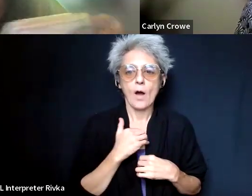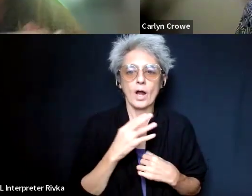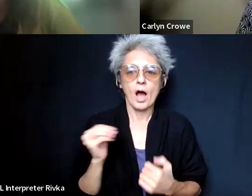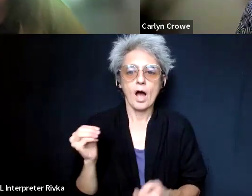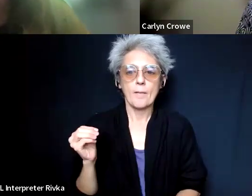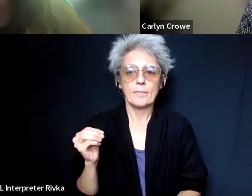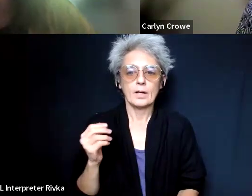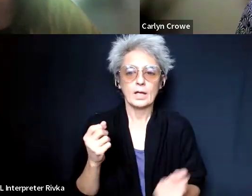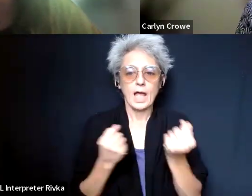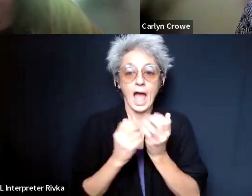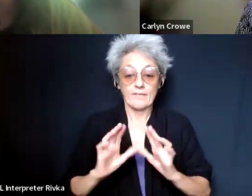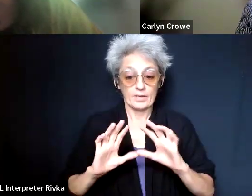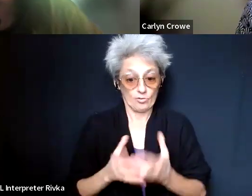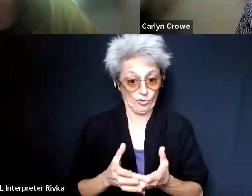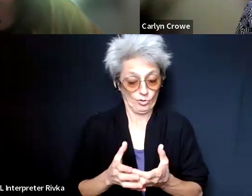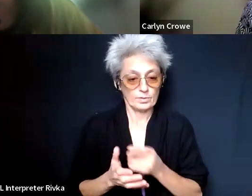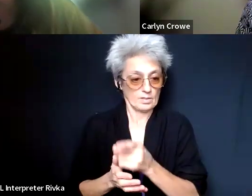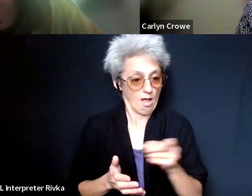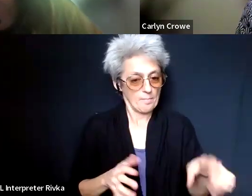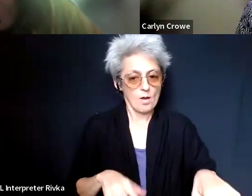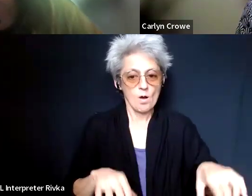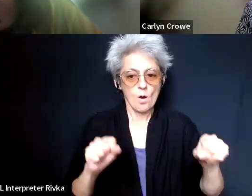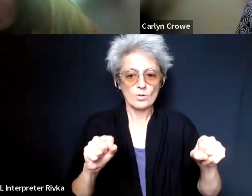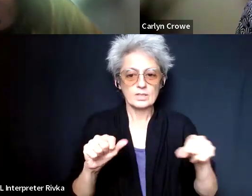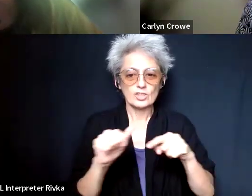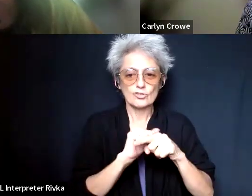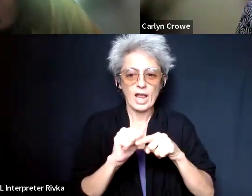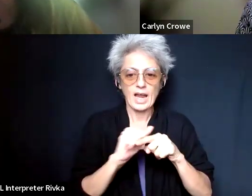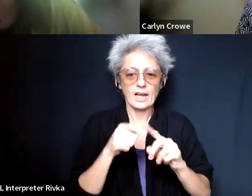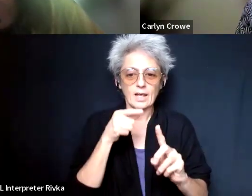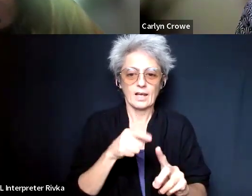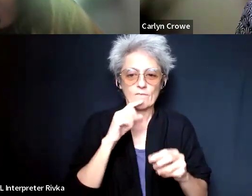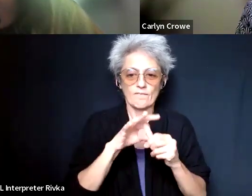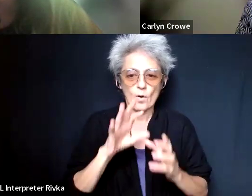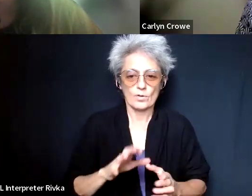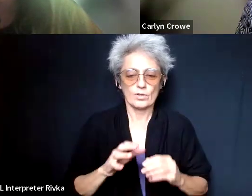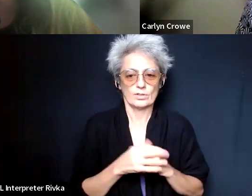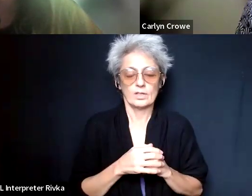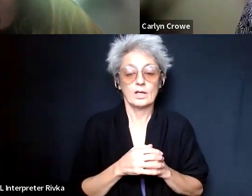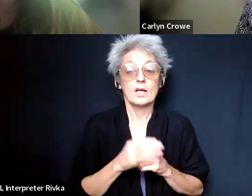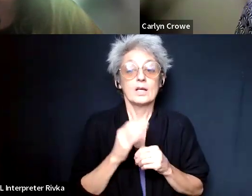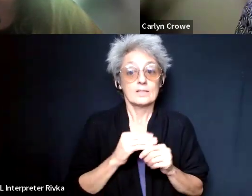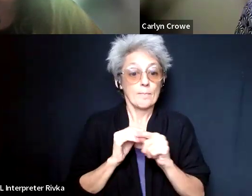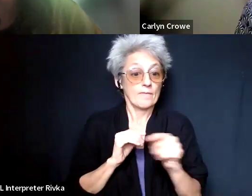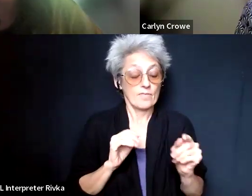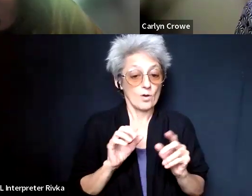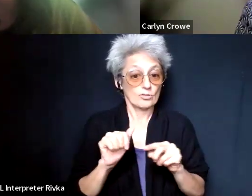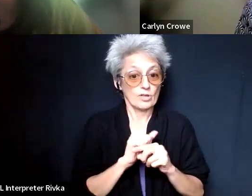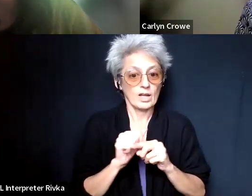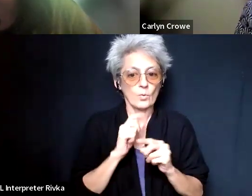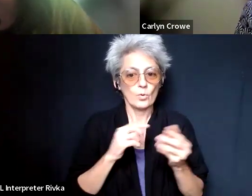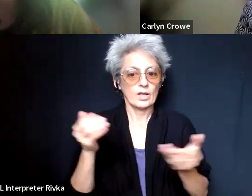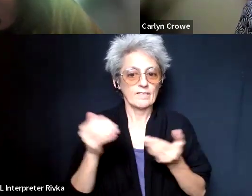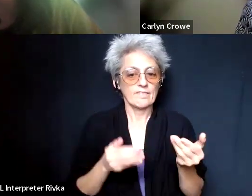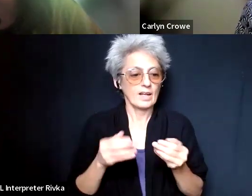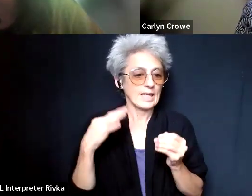advocate groups that are hosting voter training events, and some of them are inviting candidates to their voter